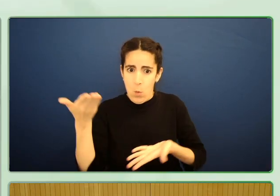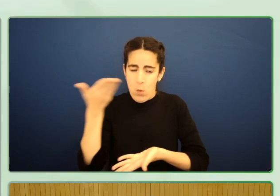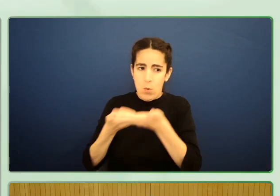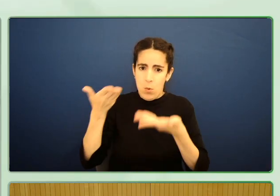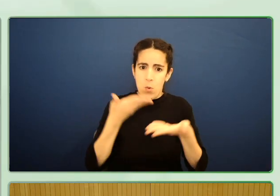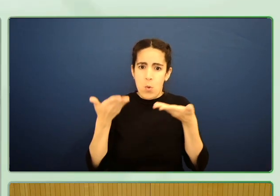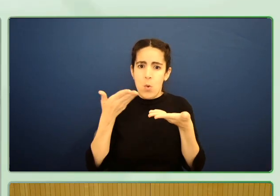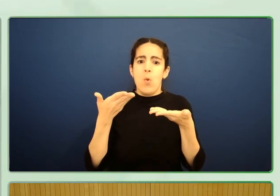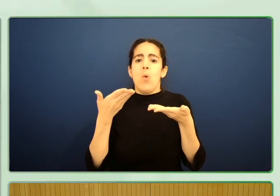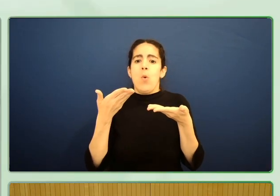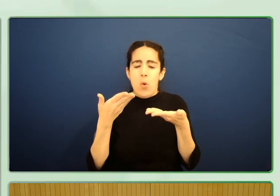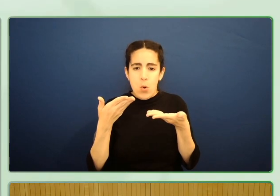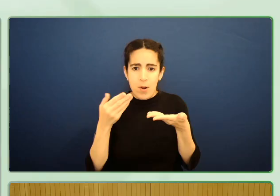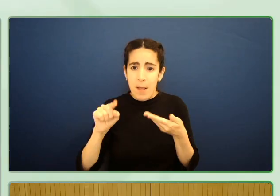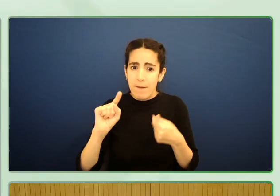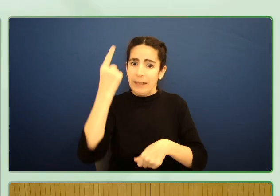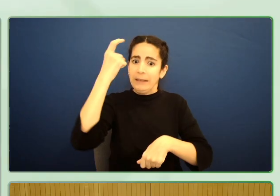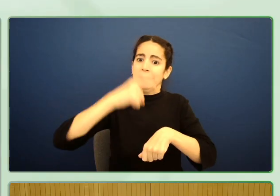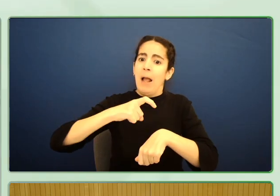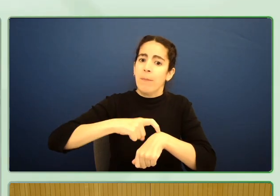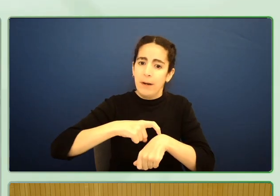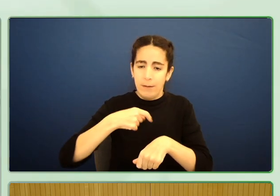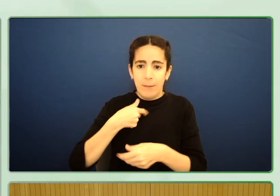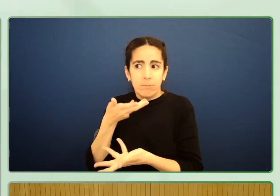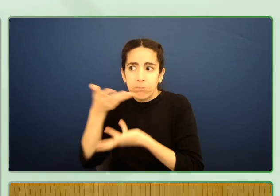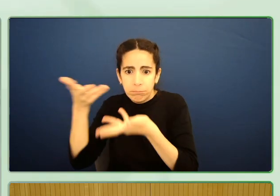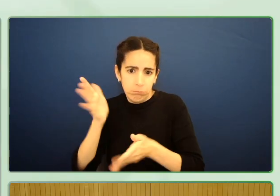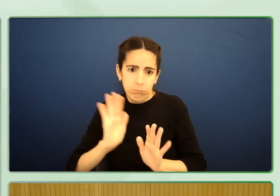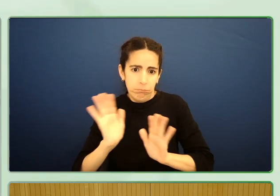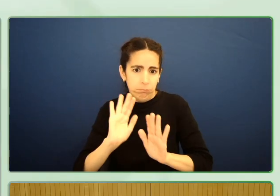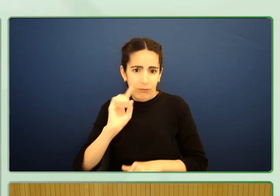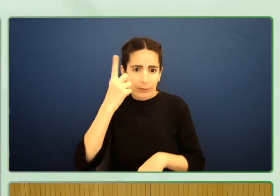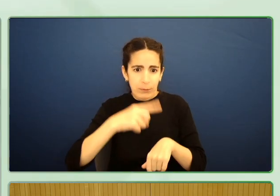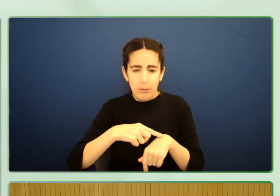time with a psychiatrist. And 2 years later, I got my diagnosis.